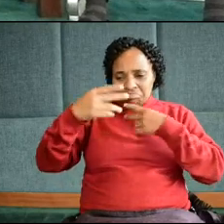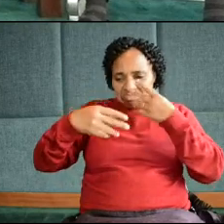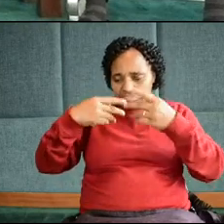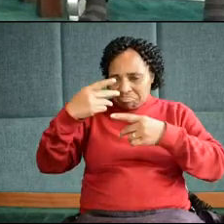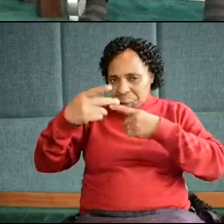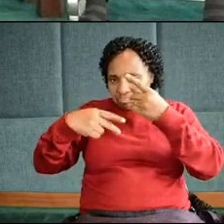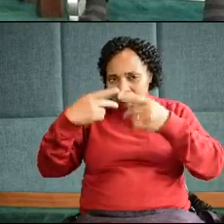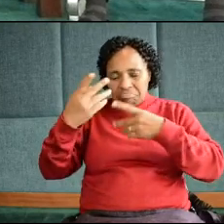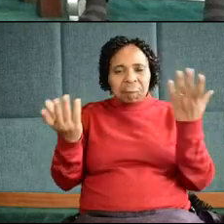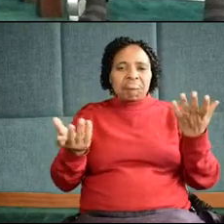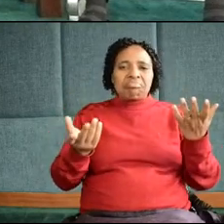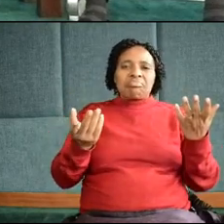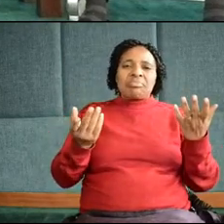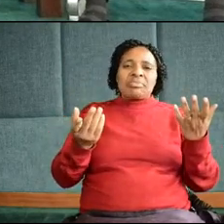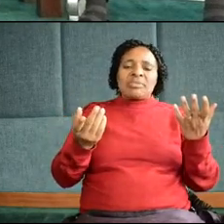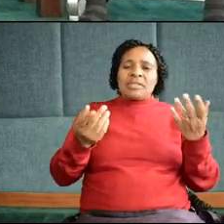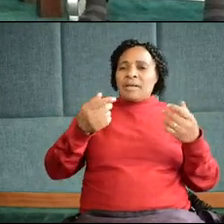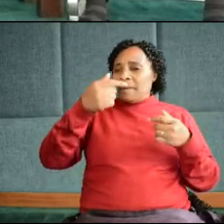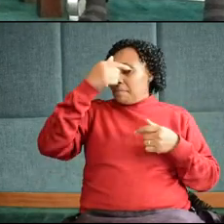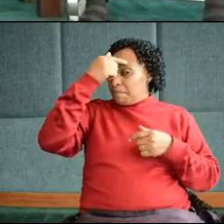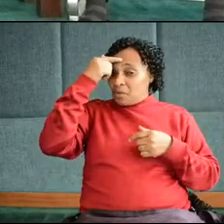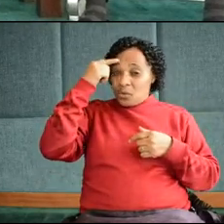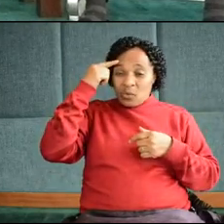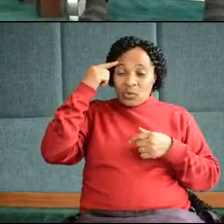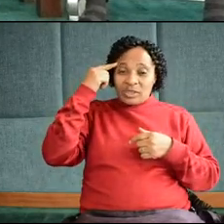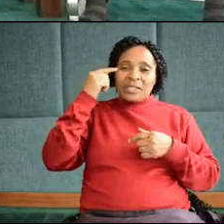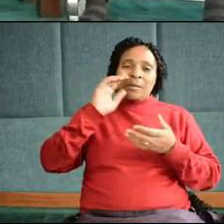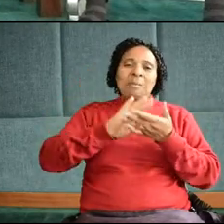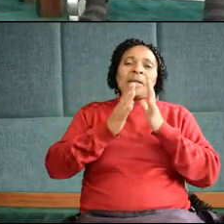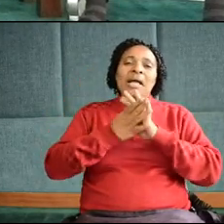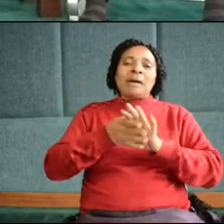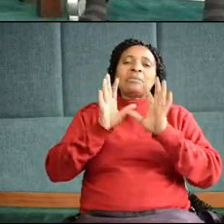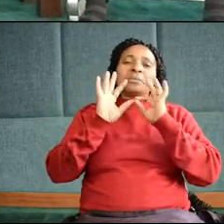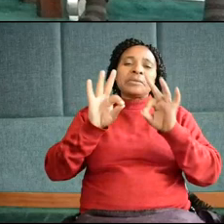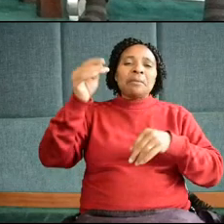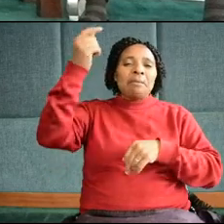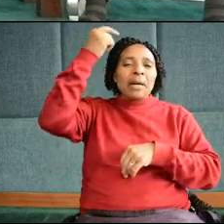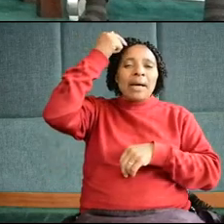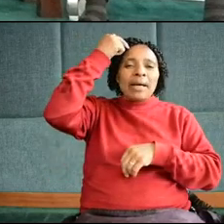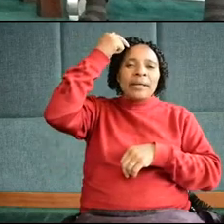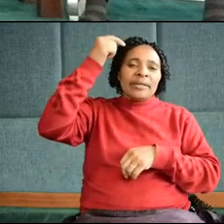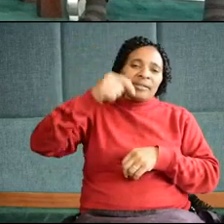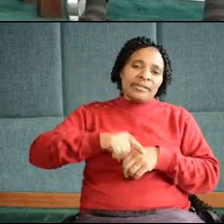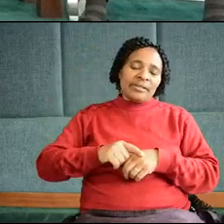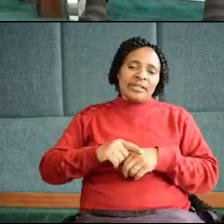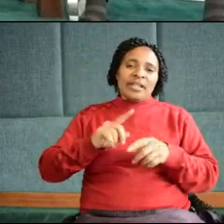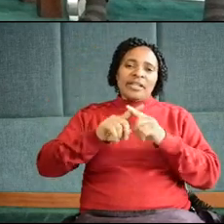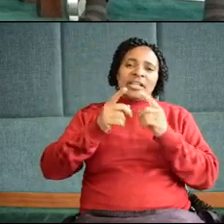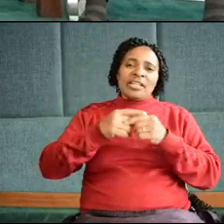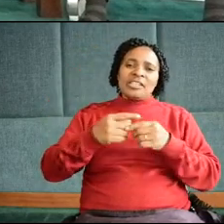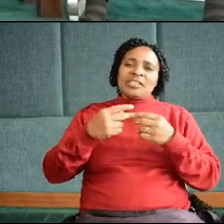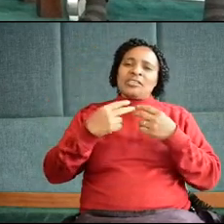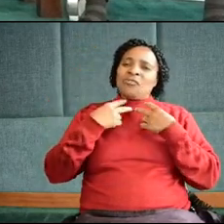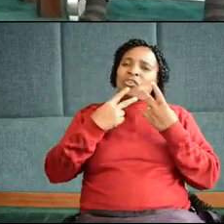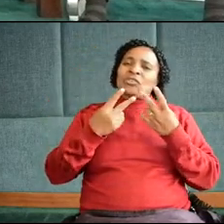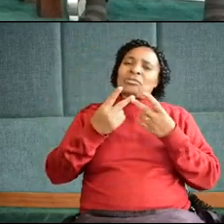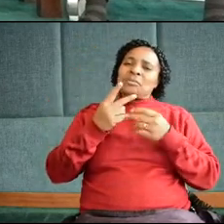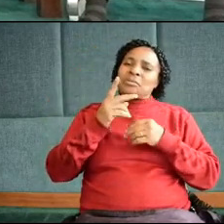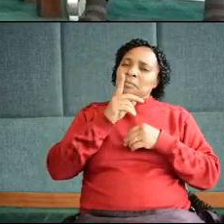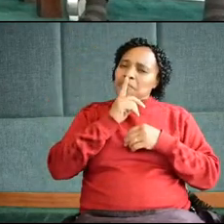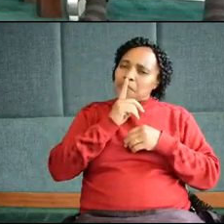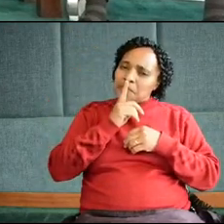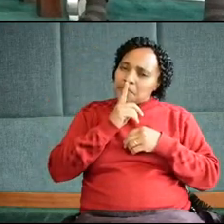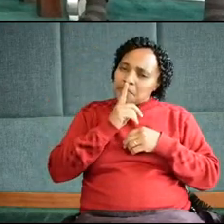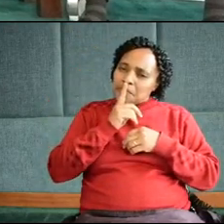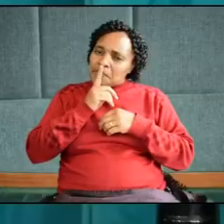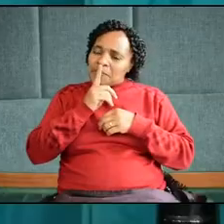this causes it, the effect to decrease on your conscience, and the voice gets more silent, more